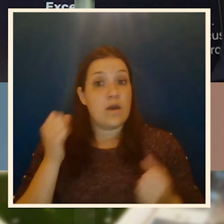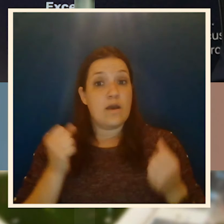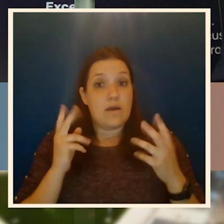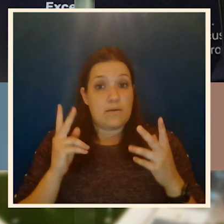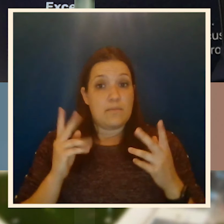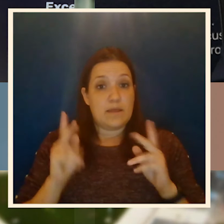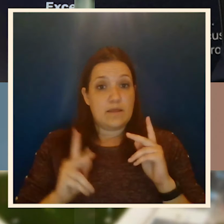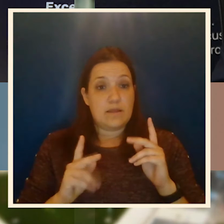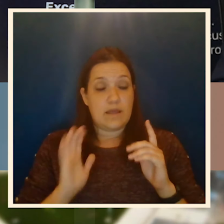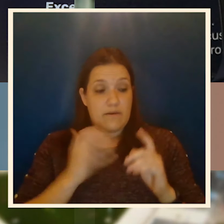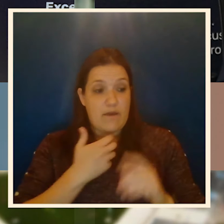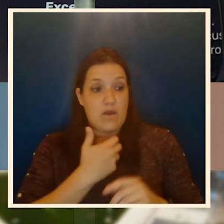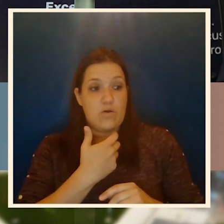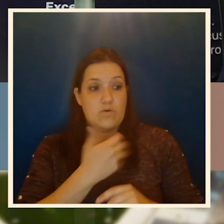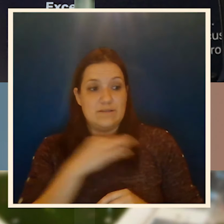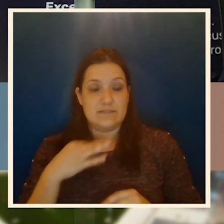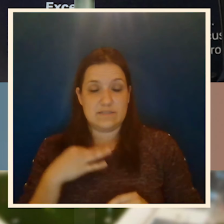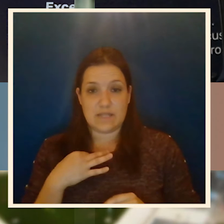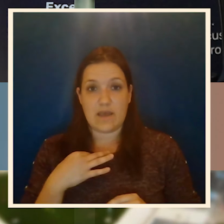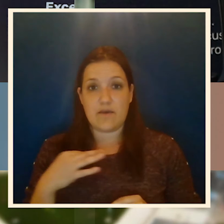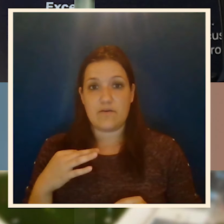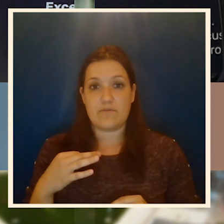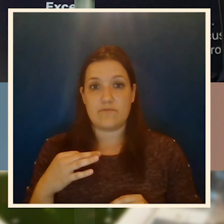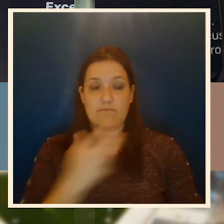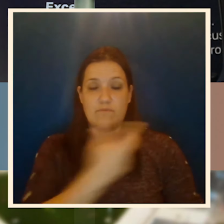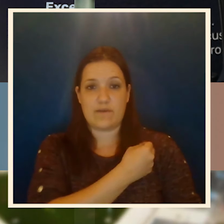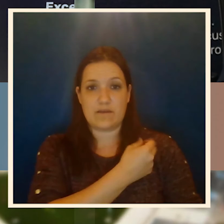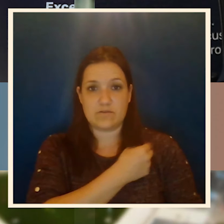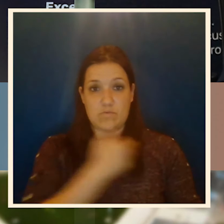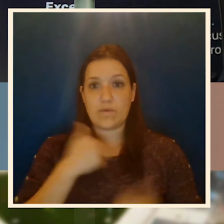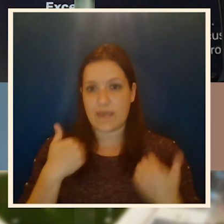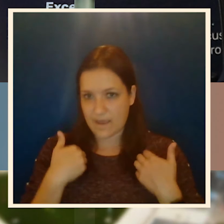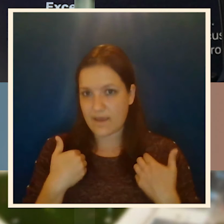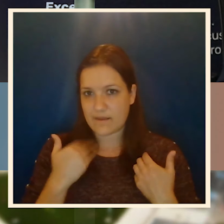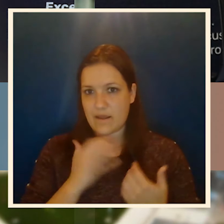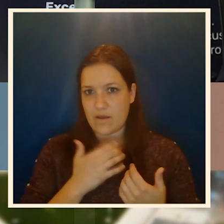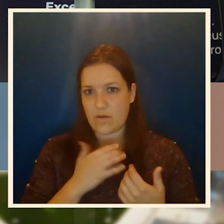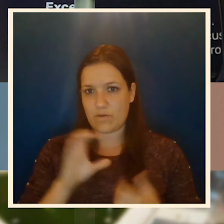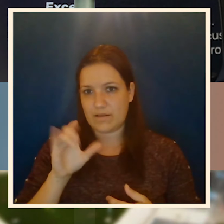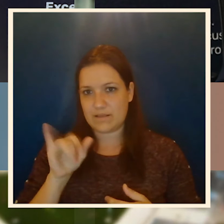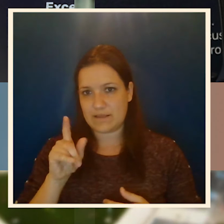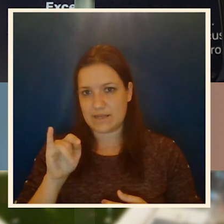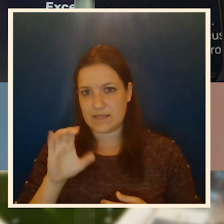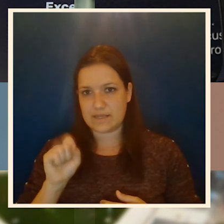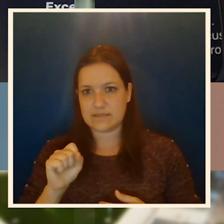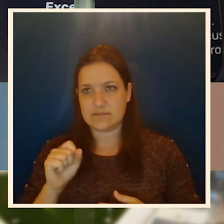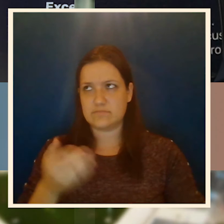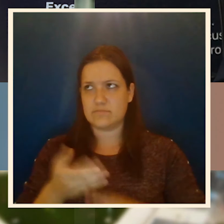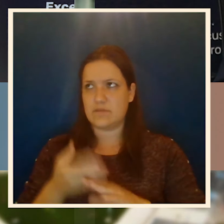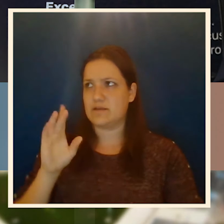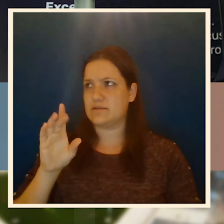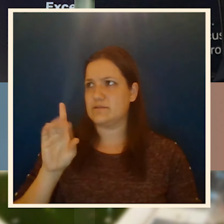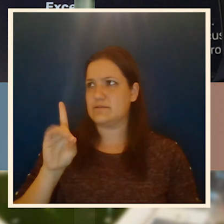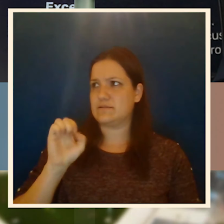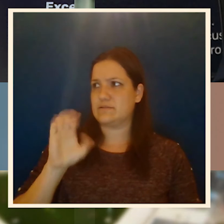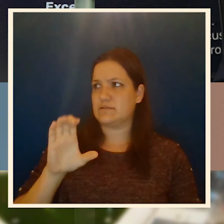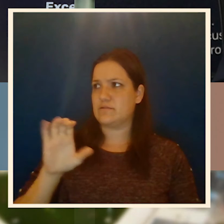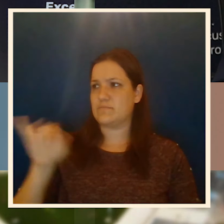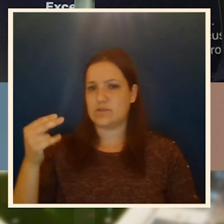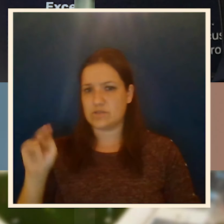got vaccinated when we ran our vaccination clinics back in December and January, but